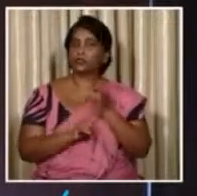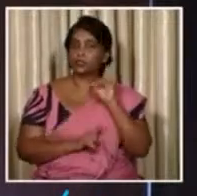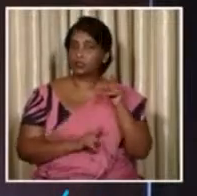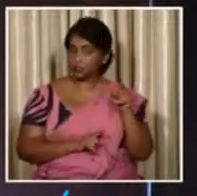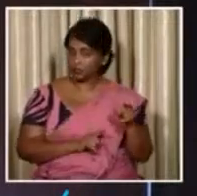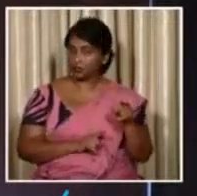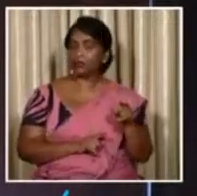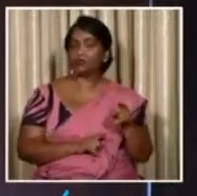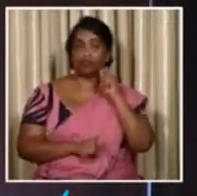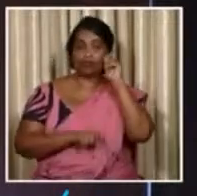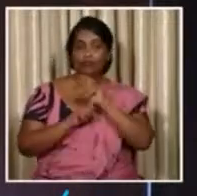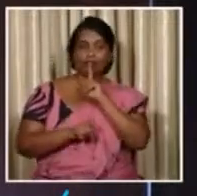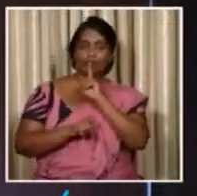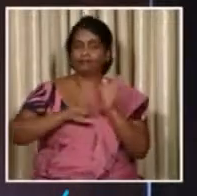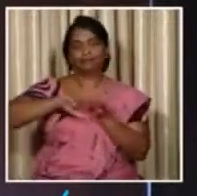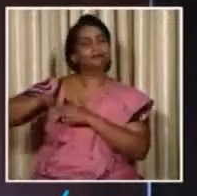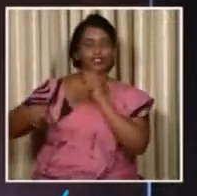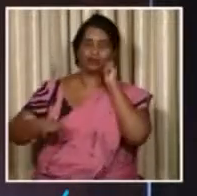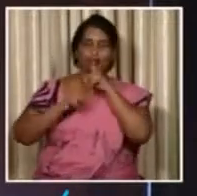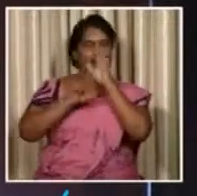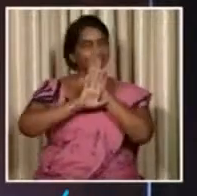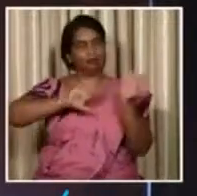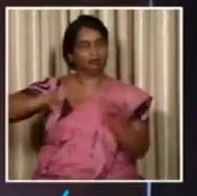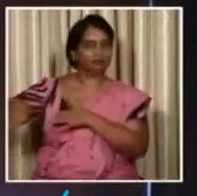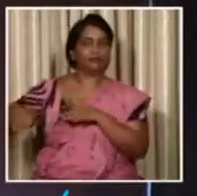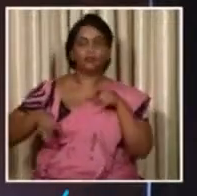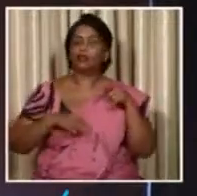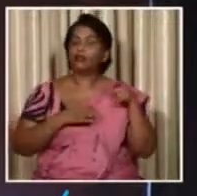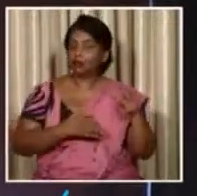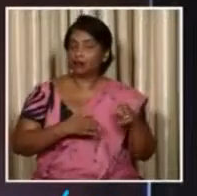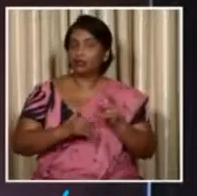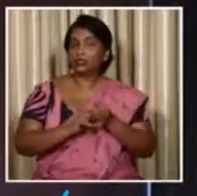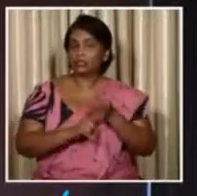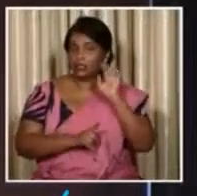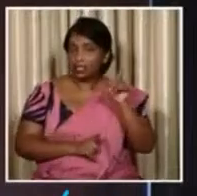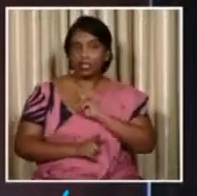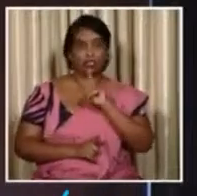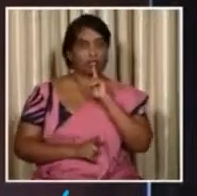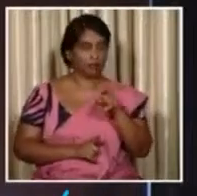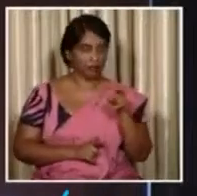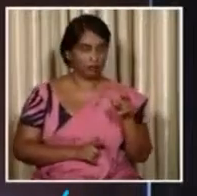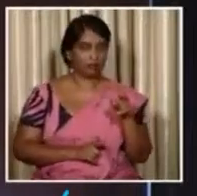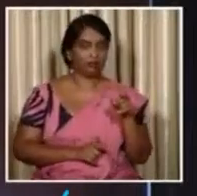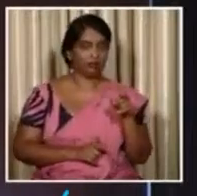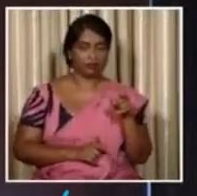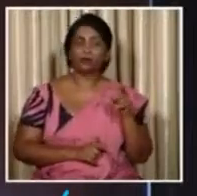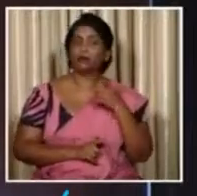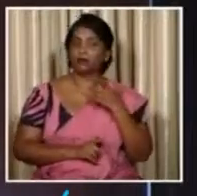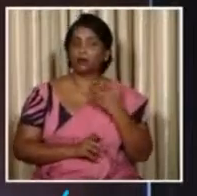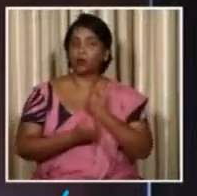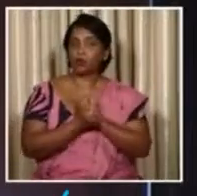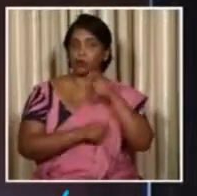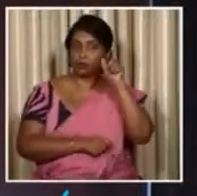the administration of justice. Please take a note of this fact. He didn't spare anybody. Police officers,